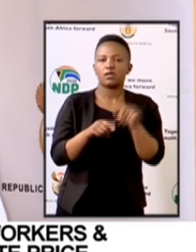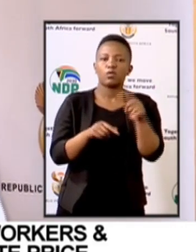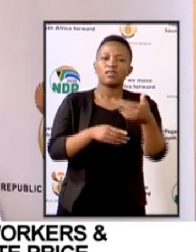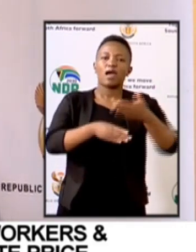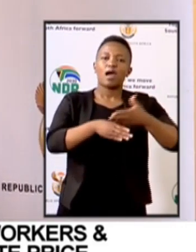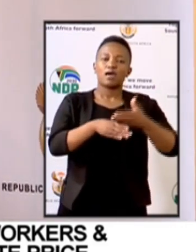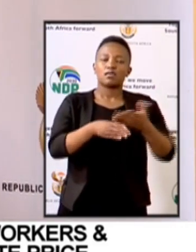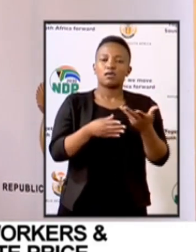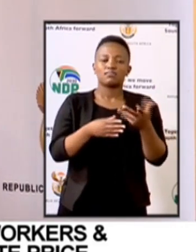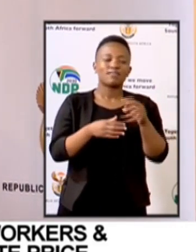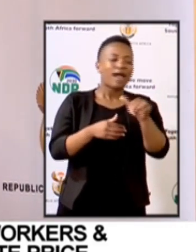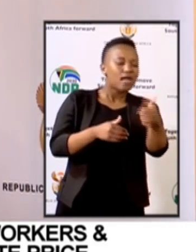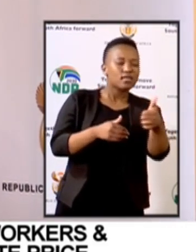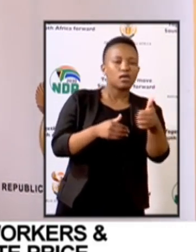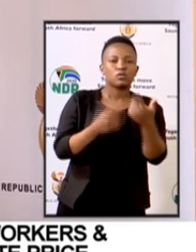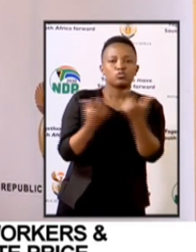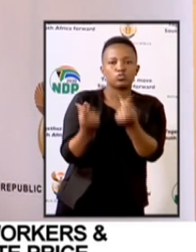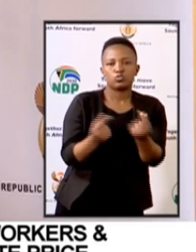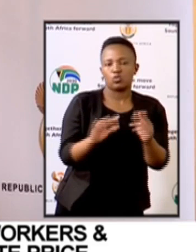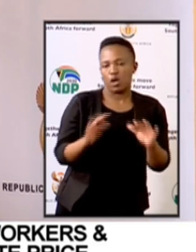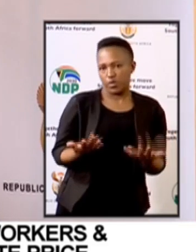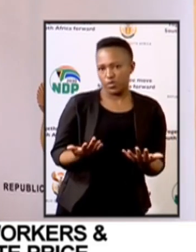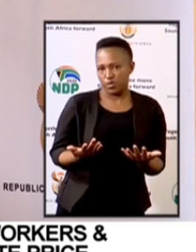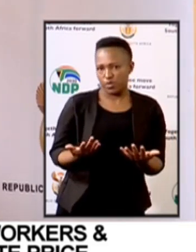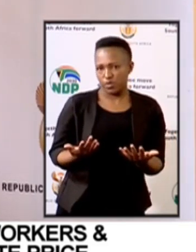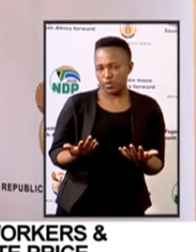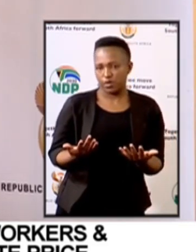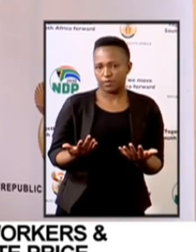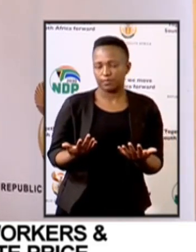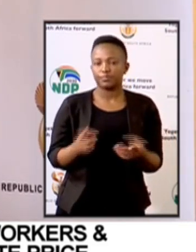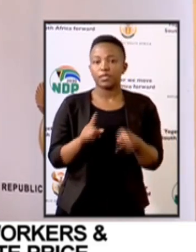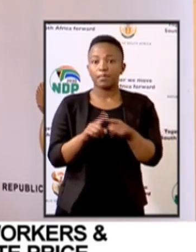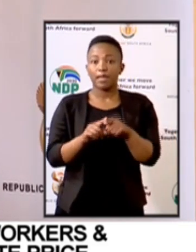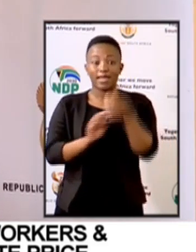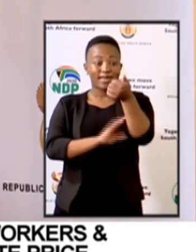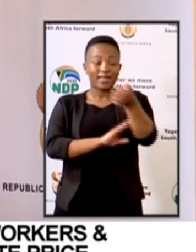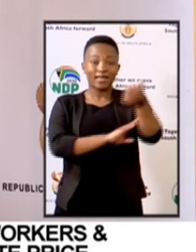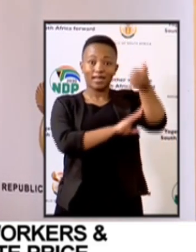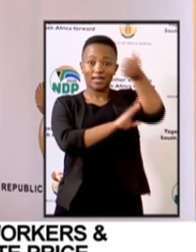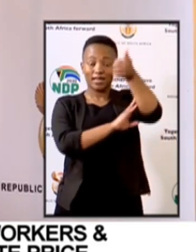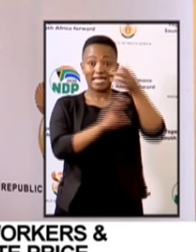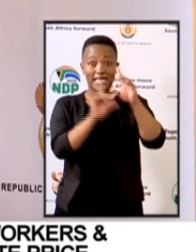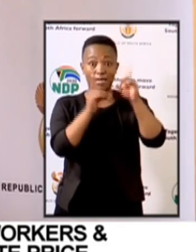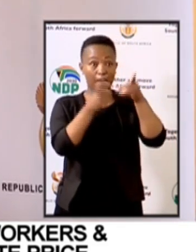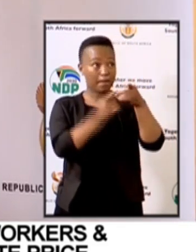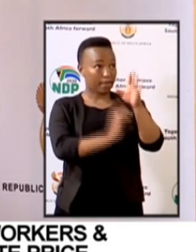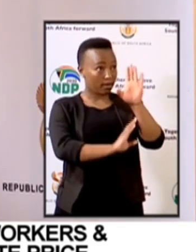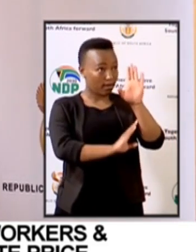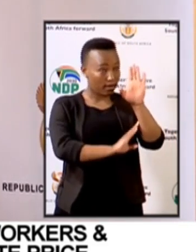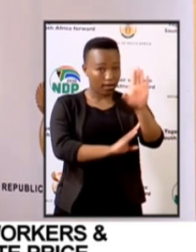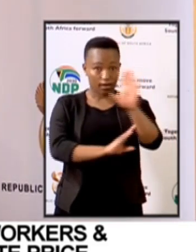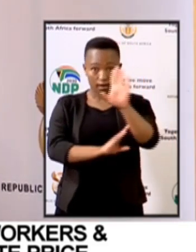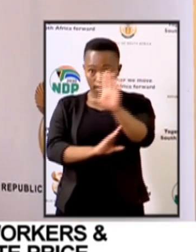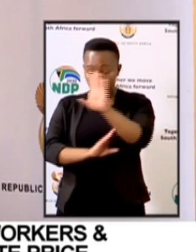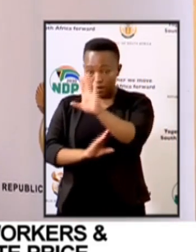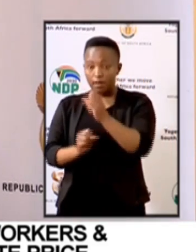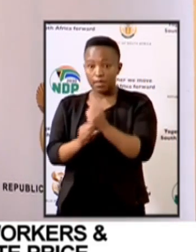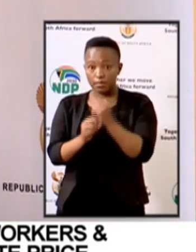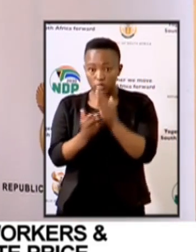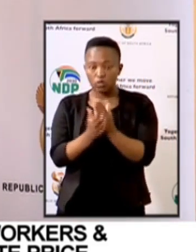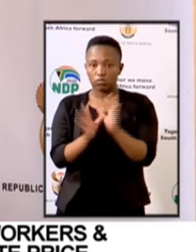work-related activities. And so heads of departments need to make sure that they close all these particular